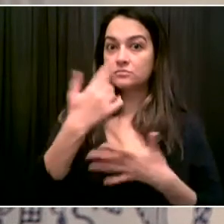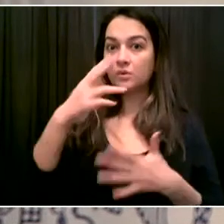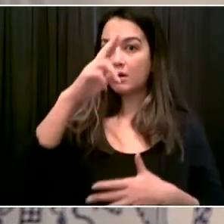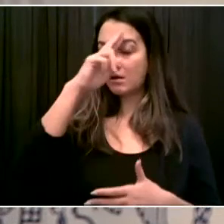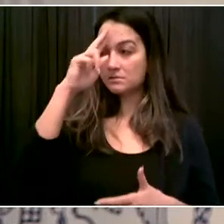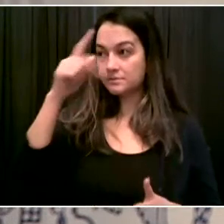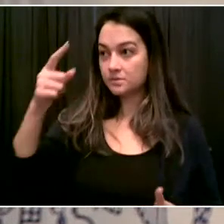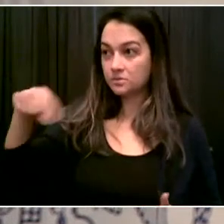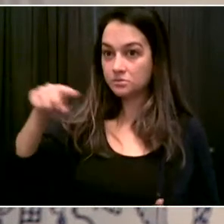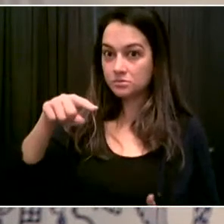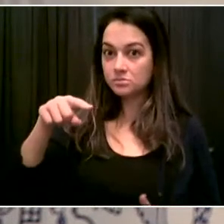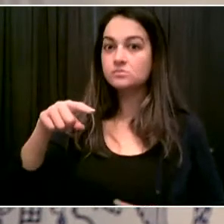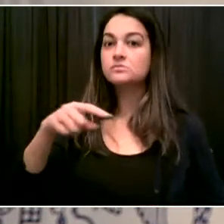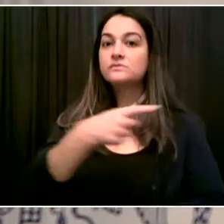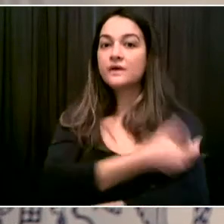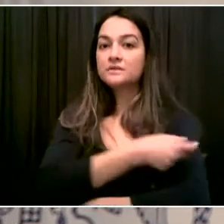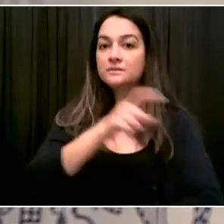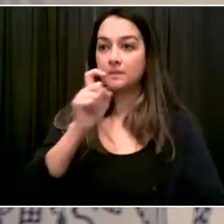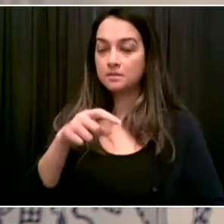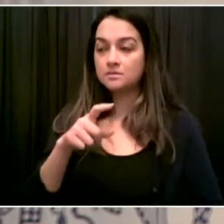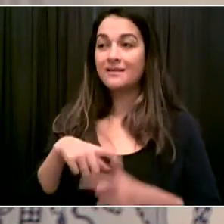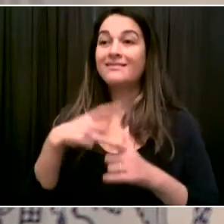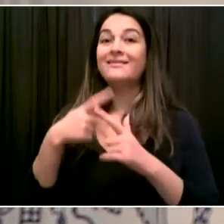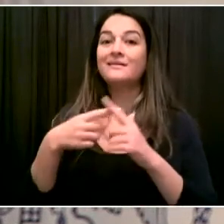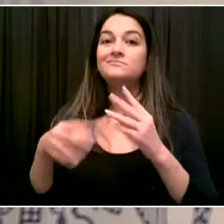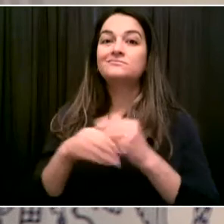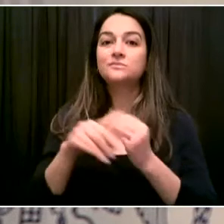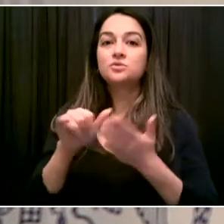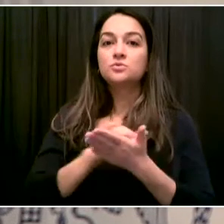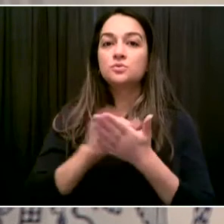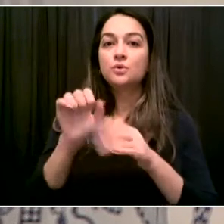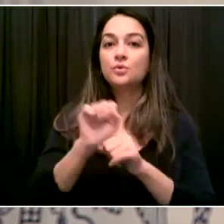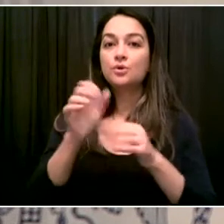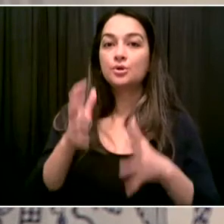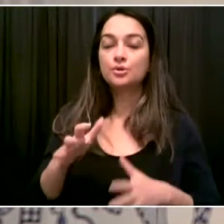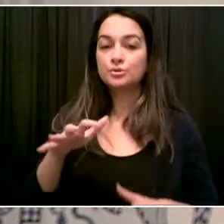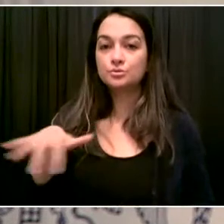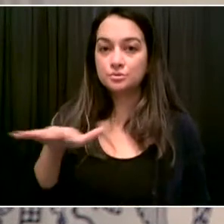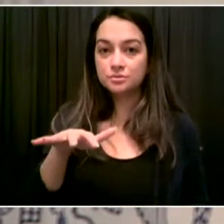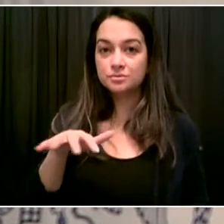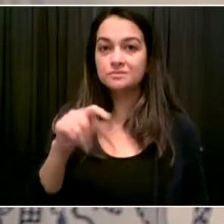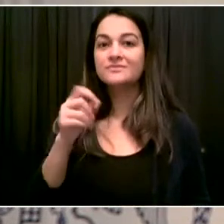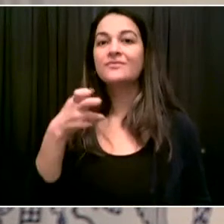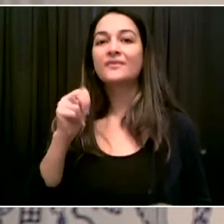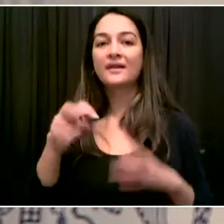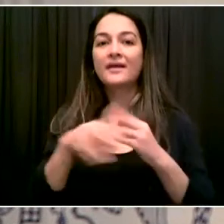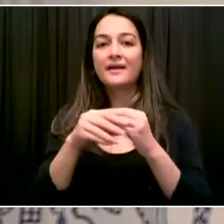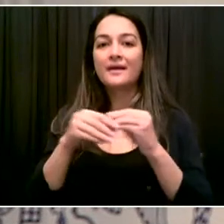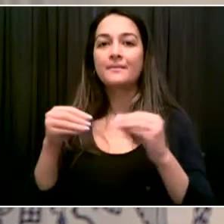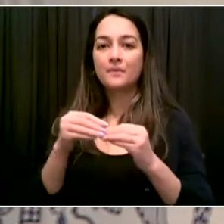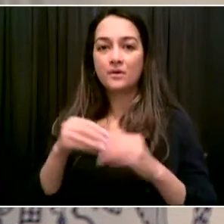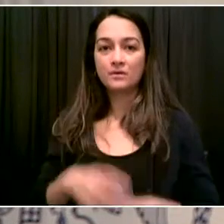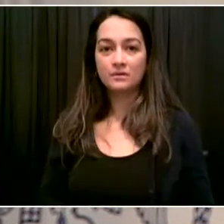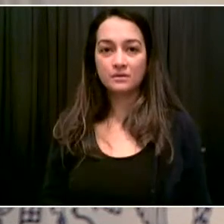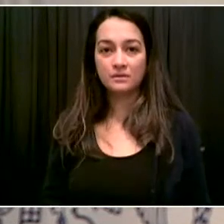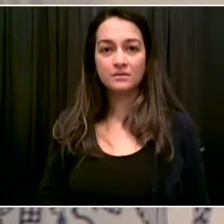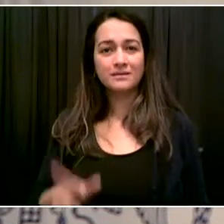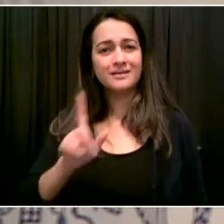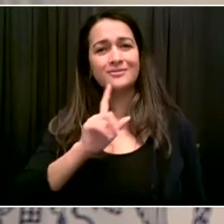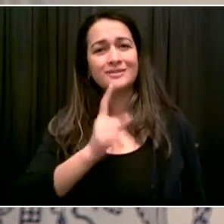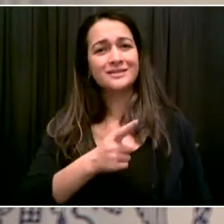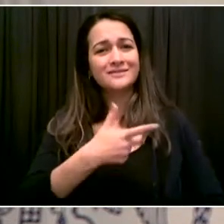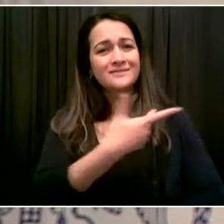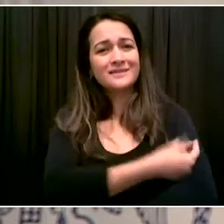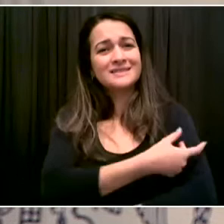make vaccination really easy, really appealing. Obviously, $100 incentive on top of that. We want to make people feel they don't want to go through all